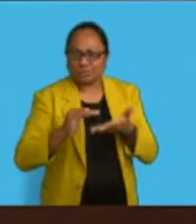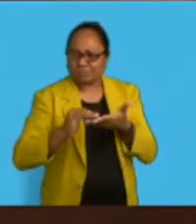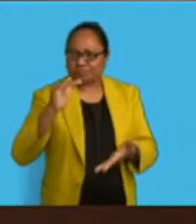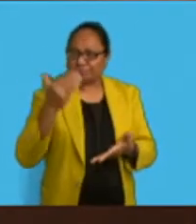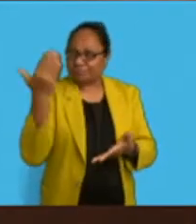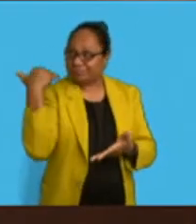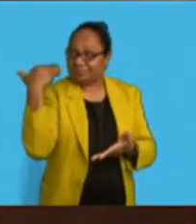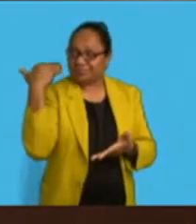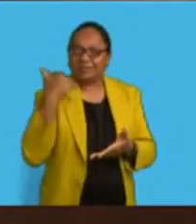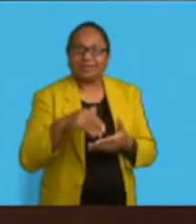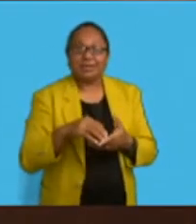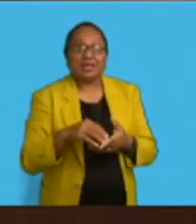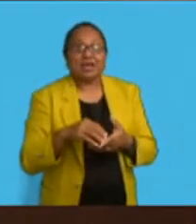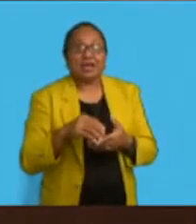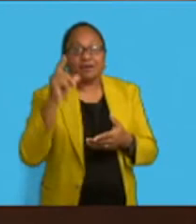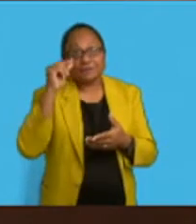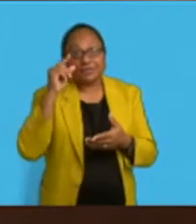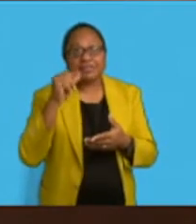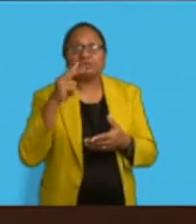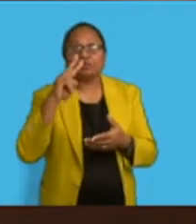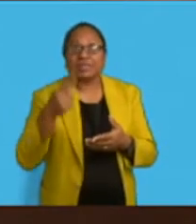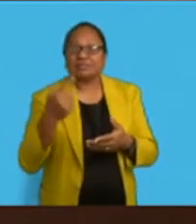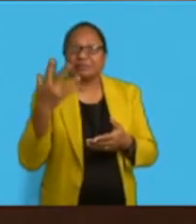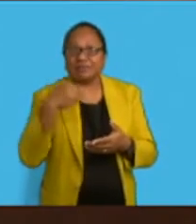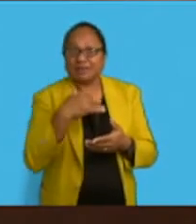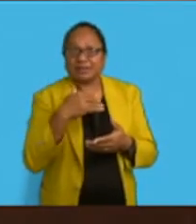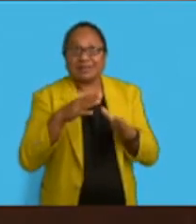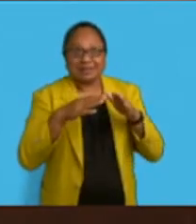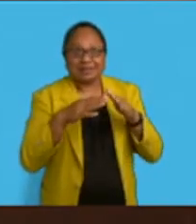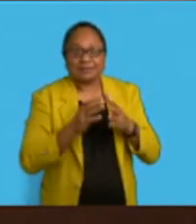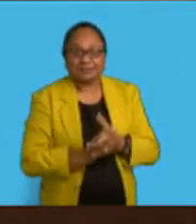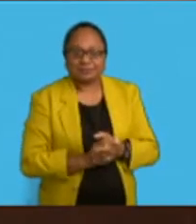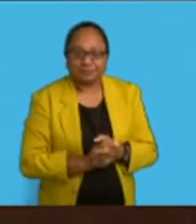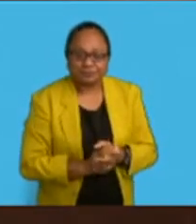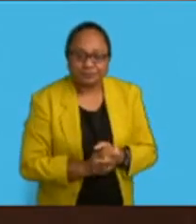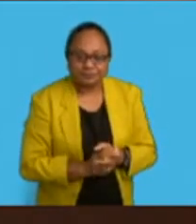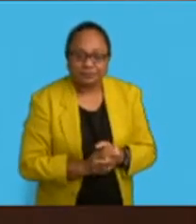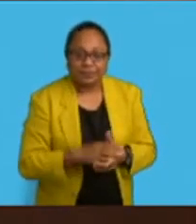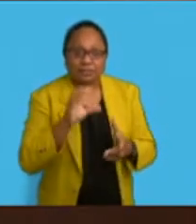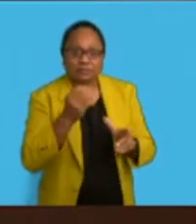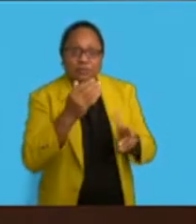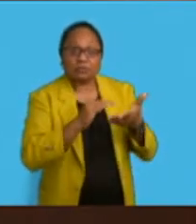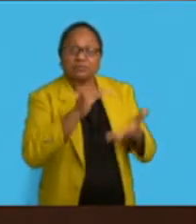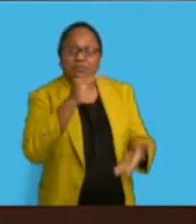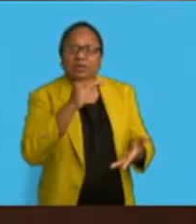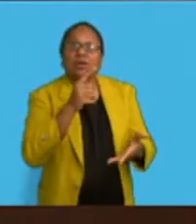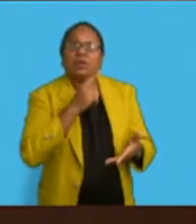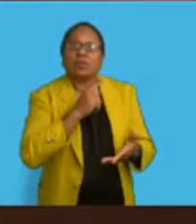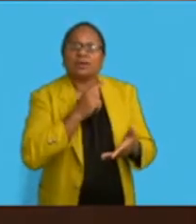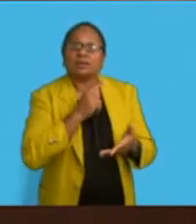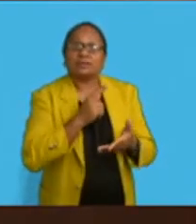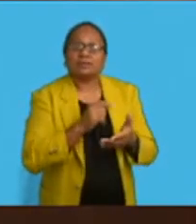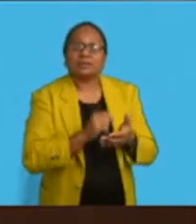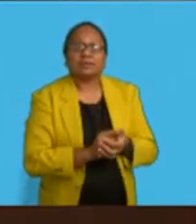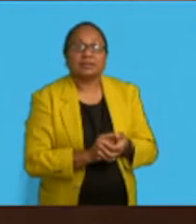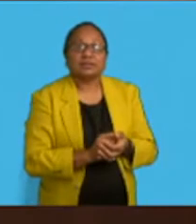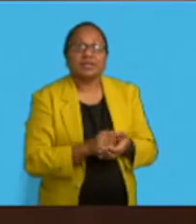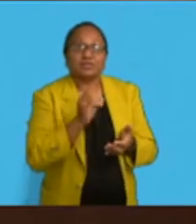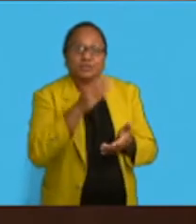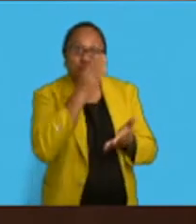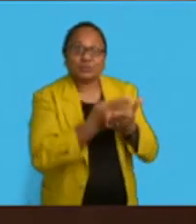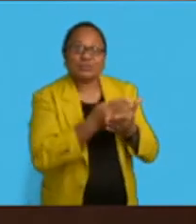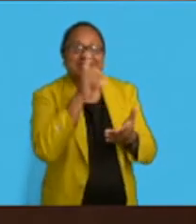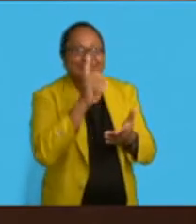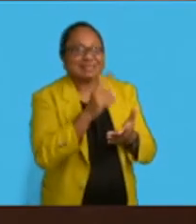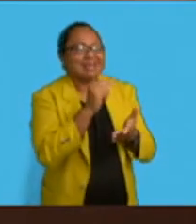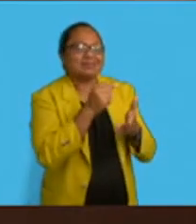current range of Fijian $2,500 to $3,700. This increase is to supplement the existing allowances so that the students are able to meet